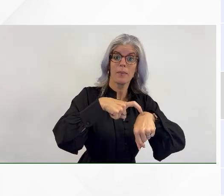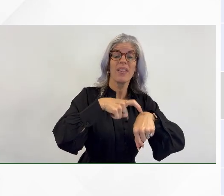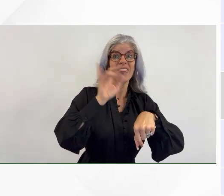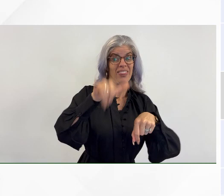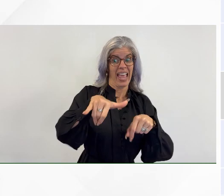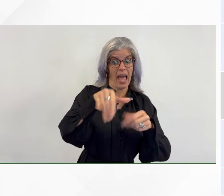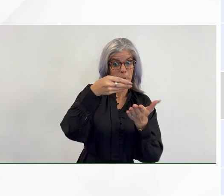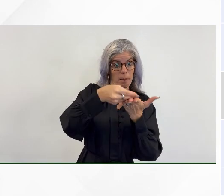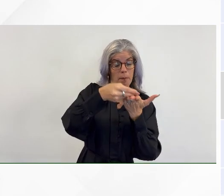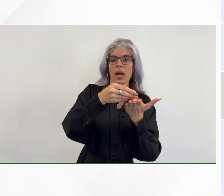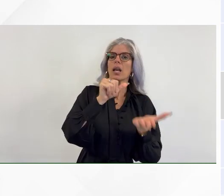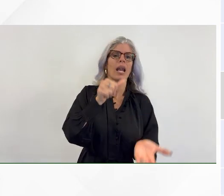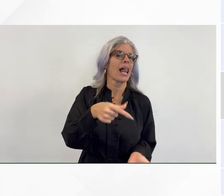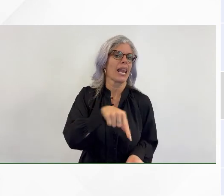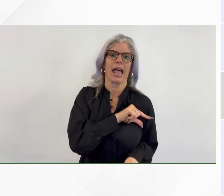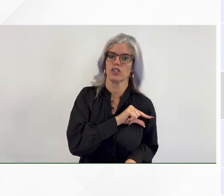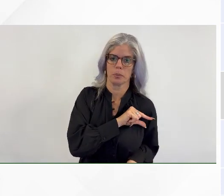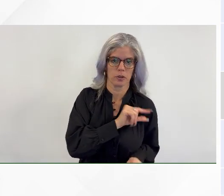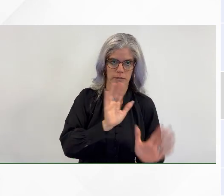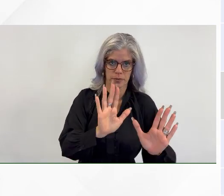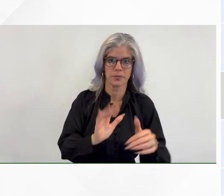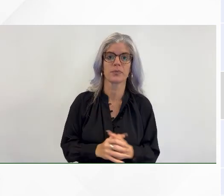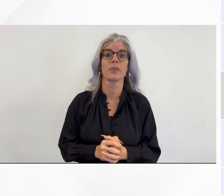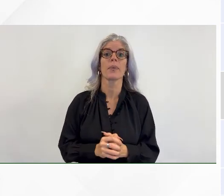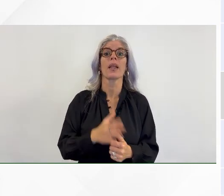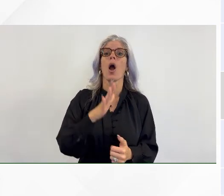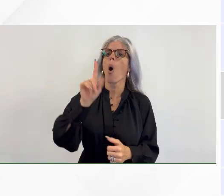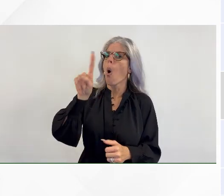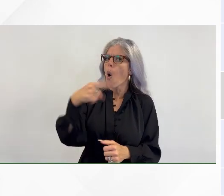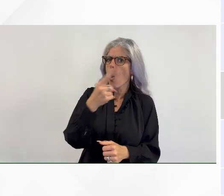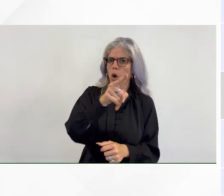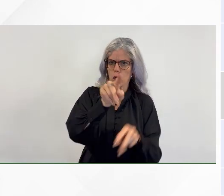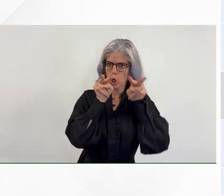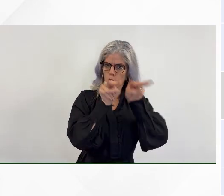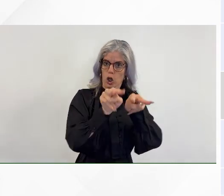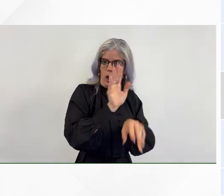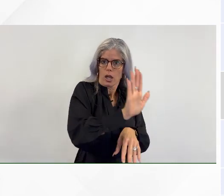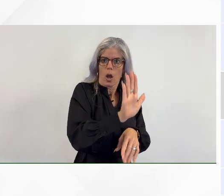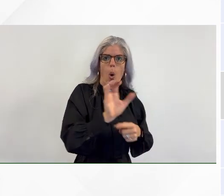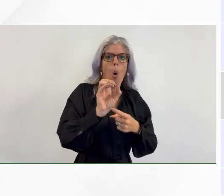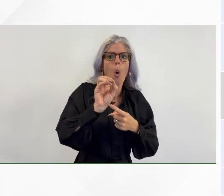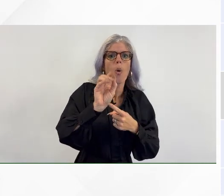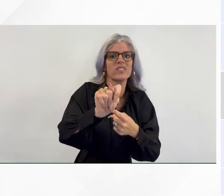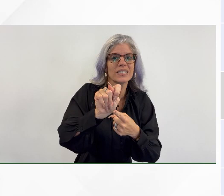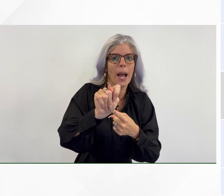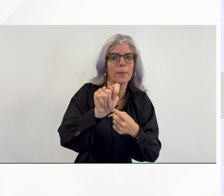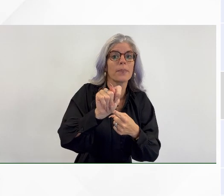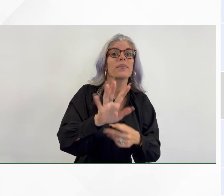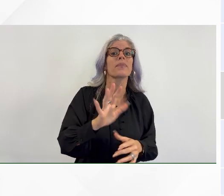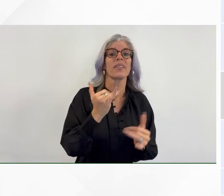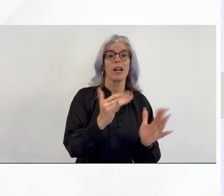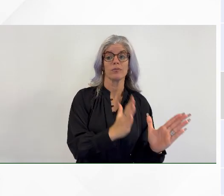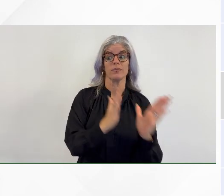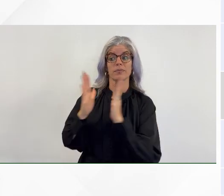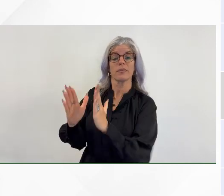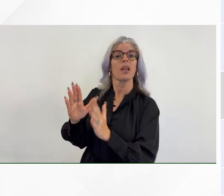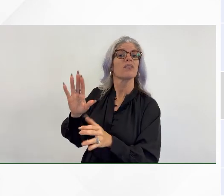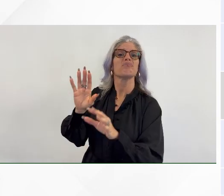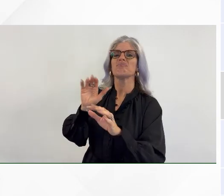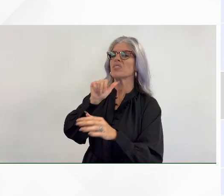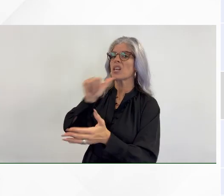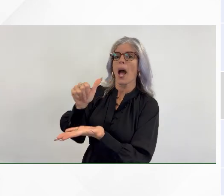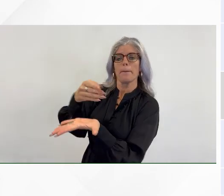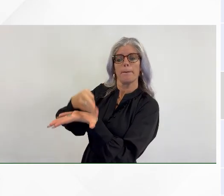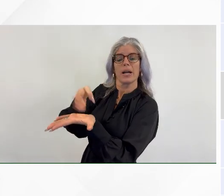include the following: the employee's name, their job title and function, what type of employee they are, if they're full-time, temporary, exempt, or